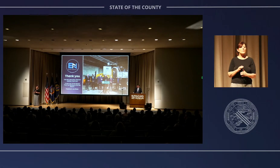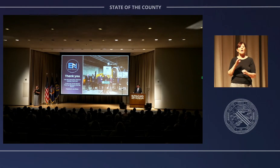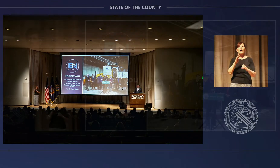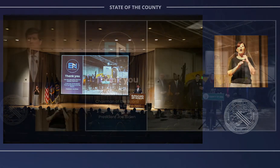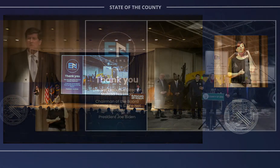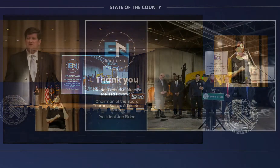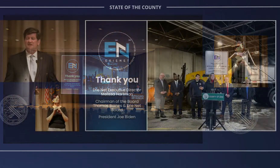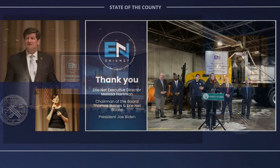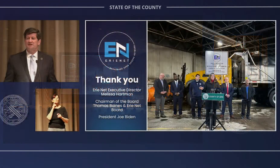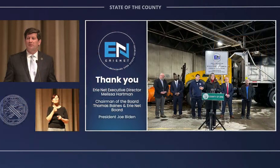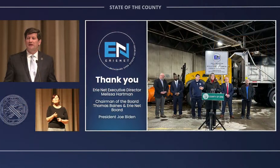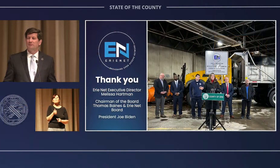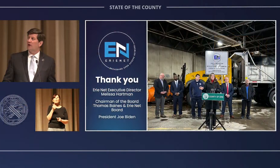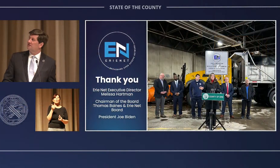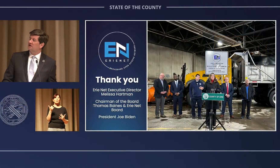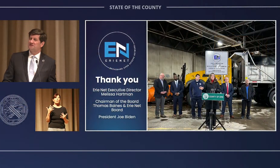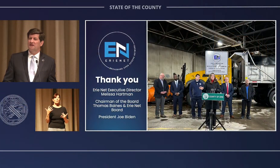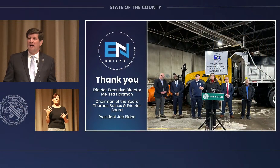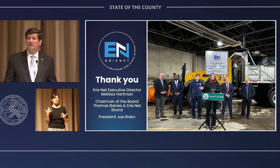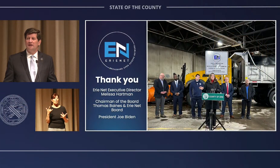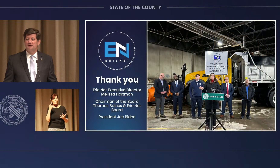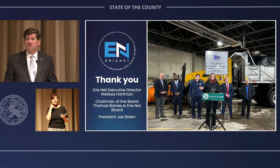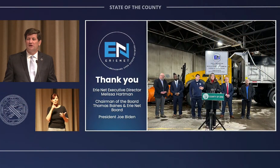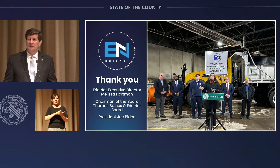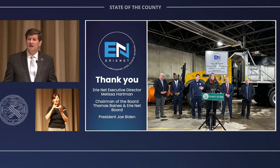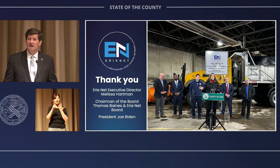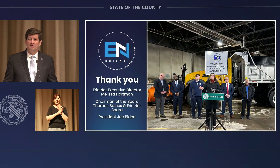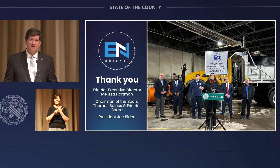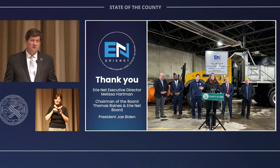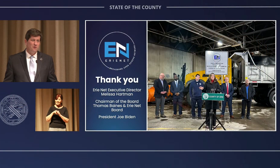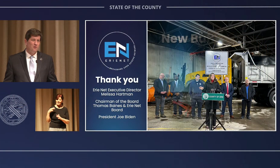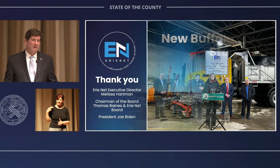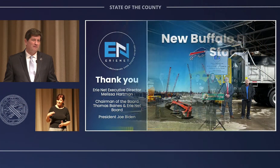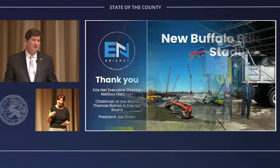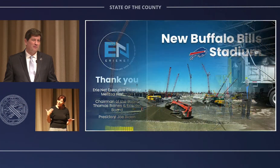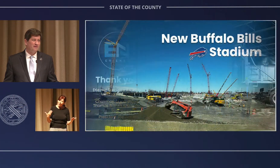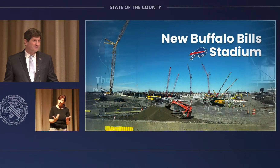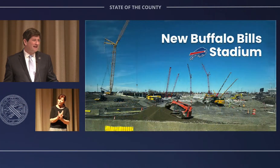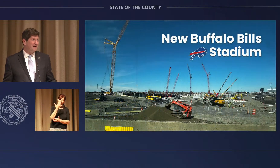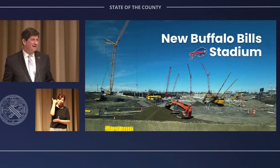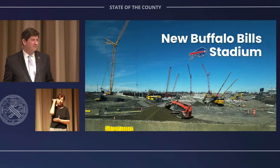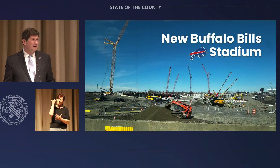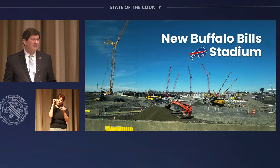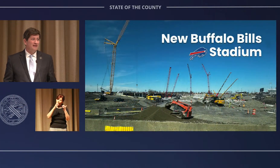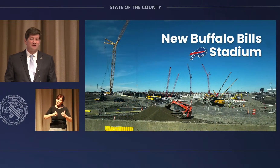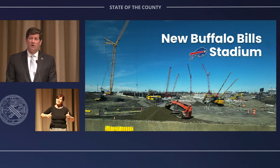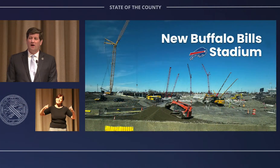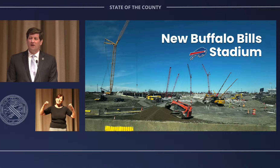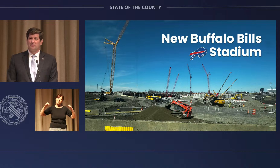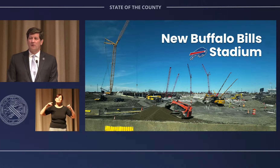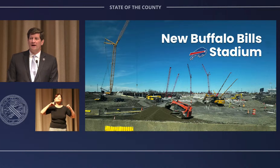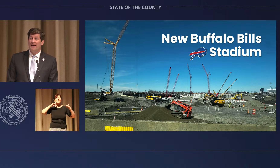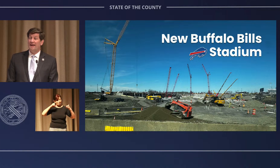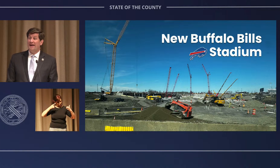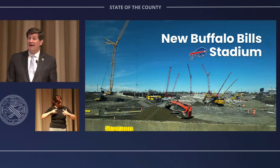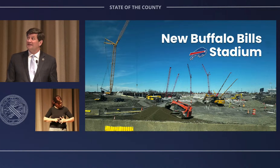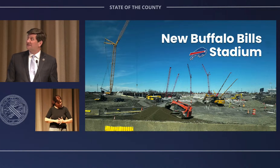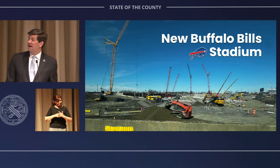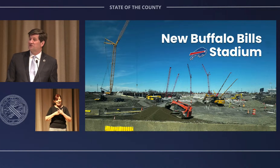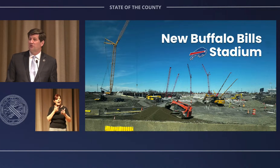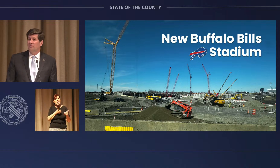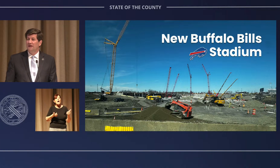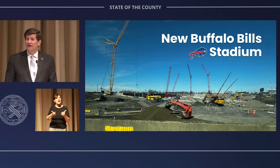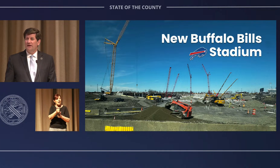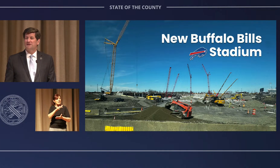Construction on one of the most anticipated projects in county history, the new Buffalo Bills Stadium, is well underway and ahead